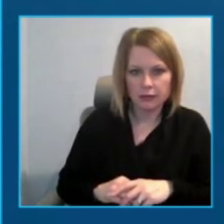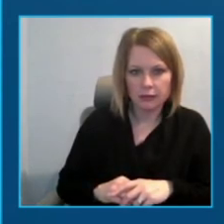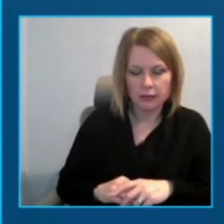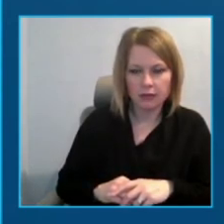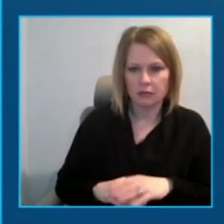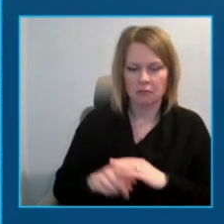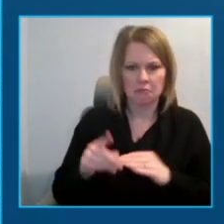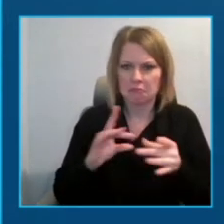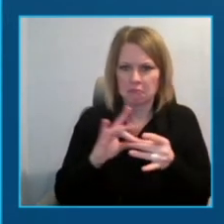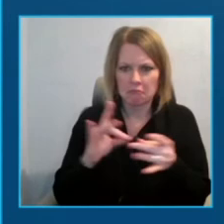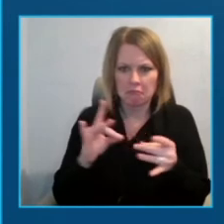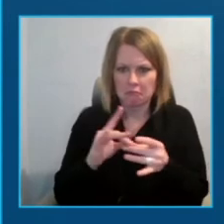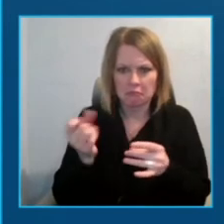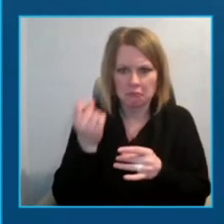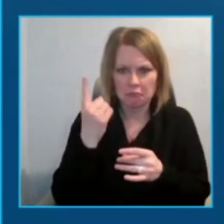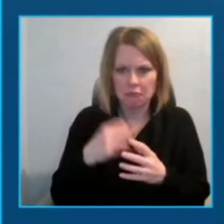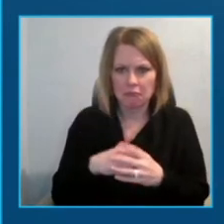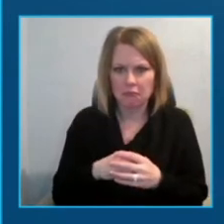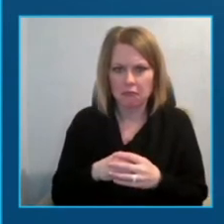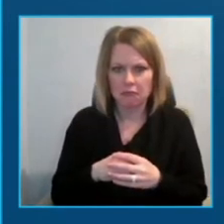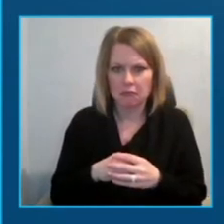and then Denise asked me.